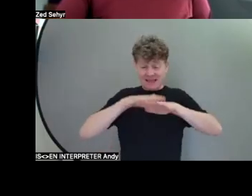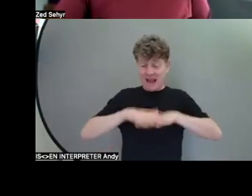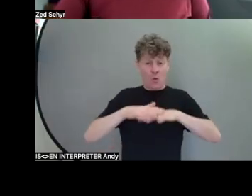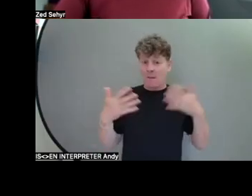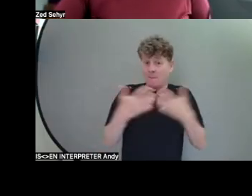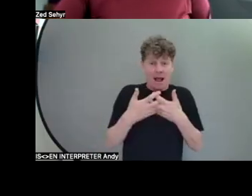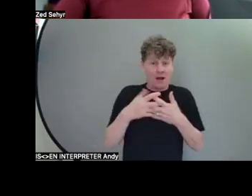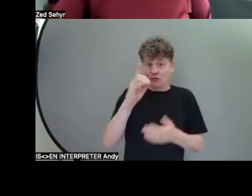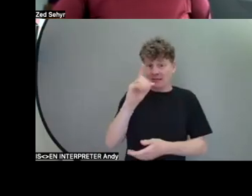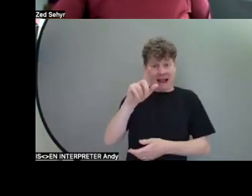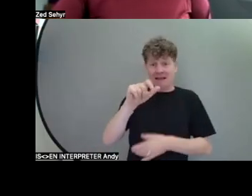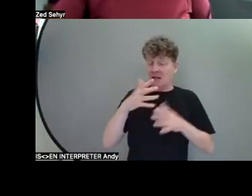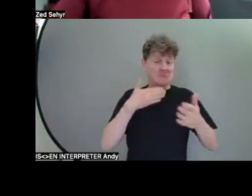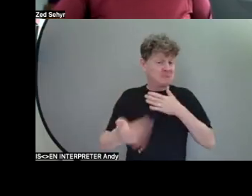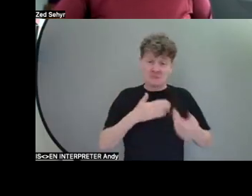sets.